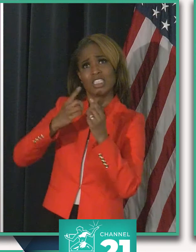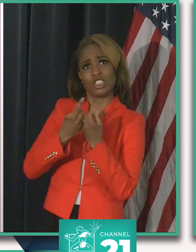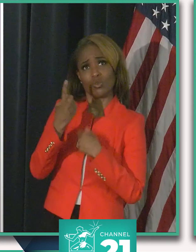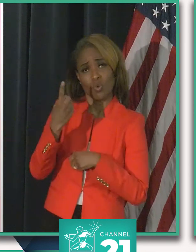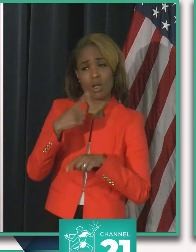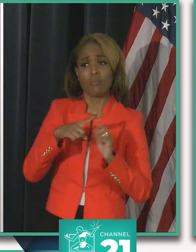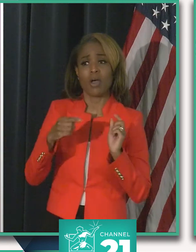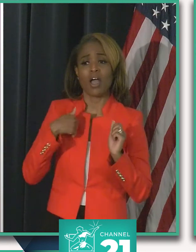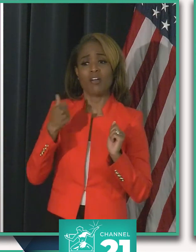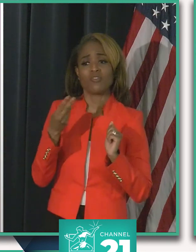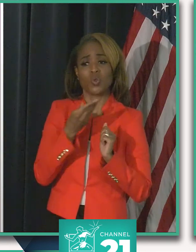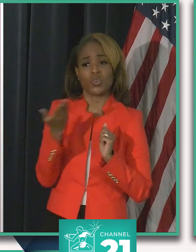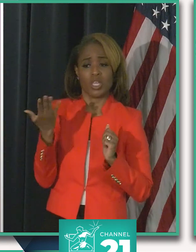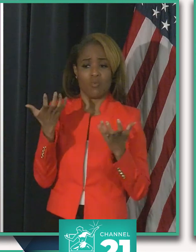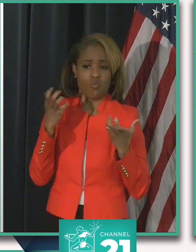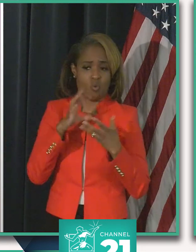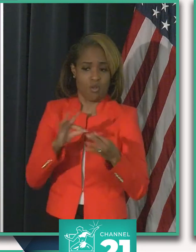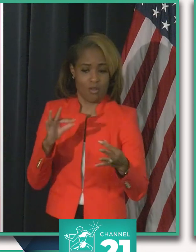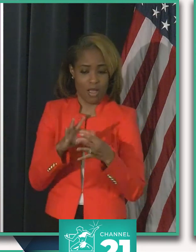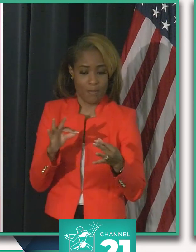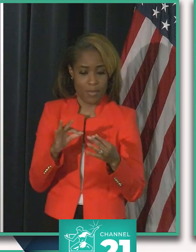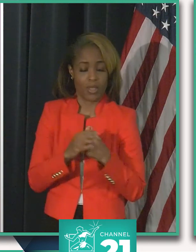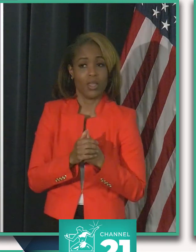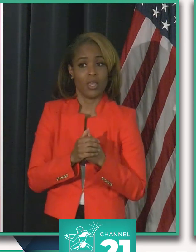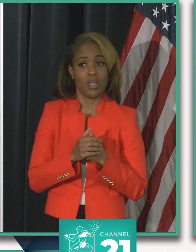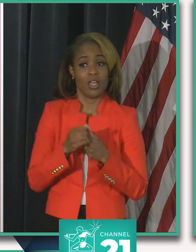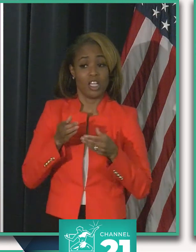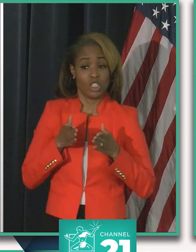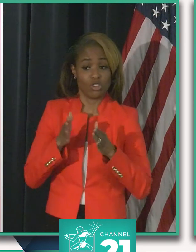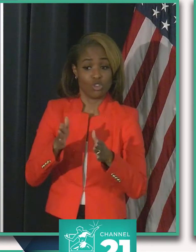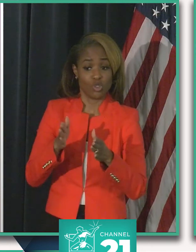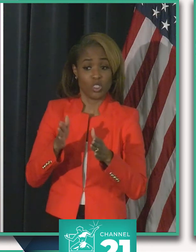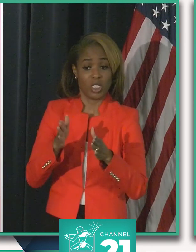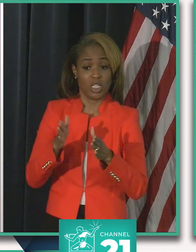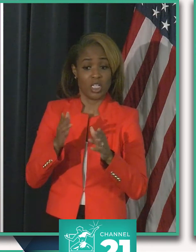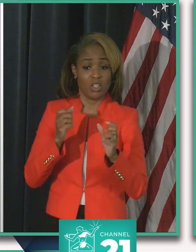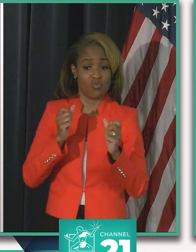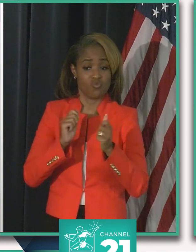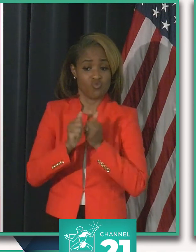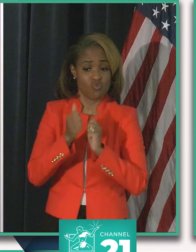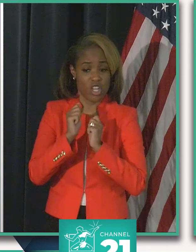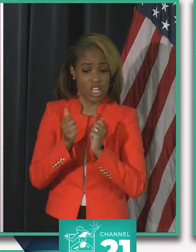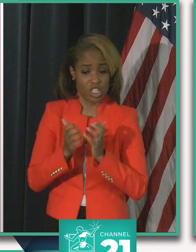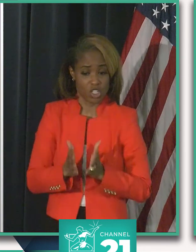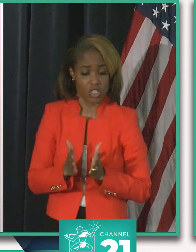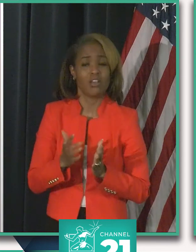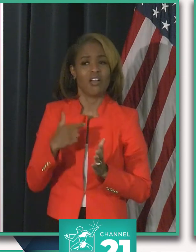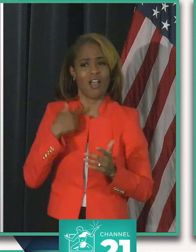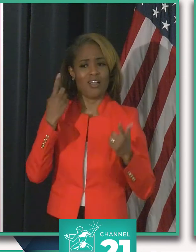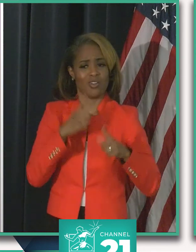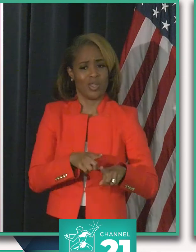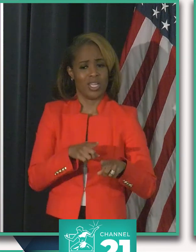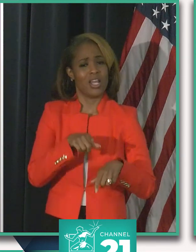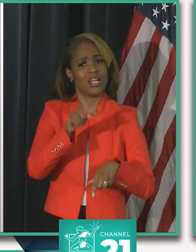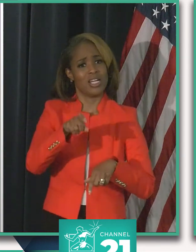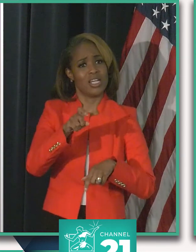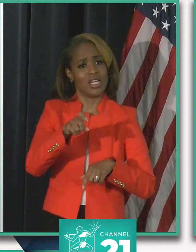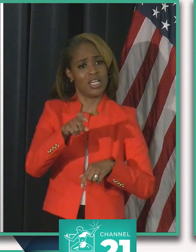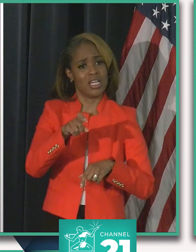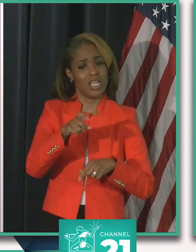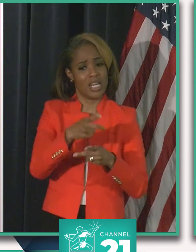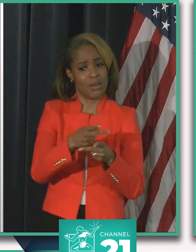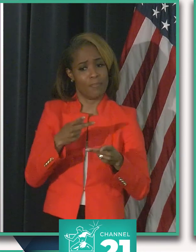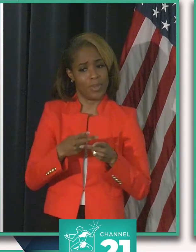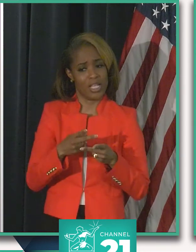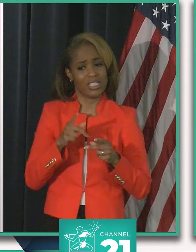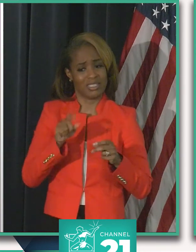okay. I have a couple things I want to comment on. As far as the street racers go, I totally agree. They need a place that they can